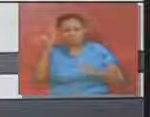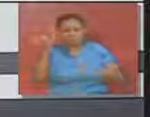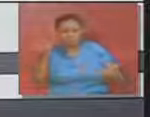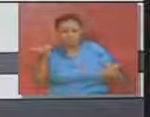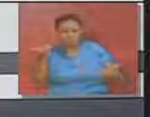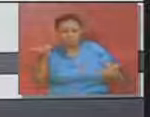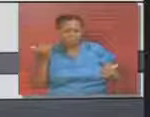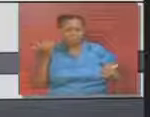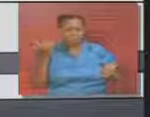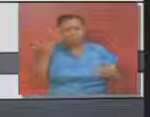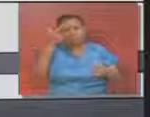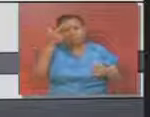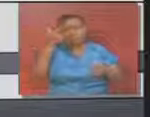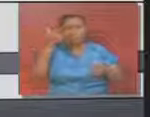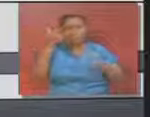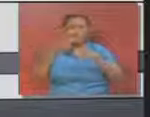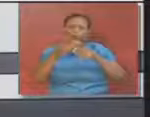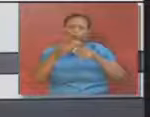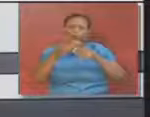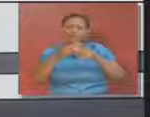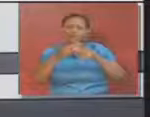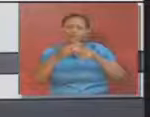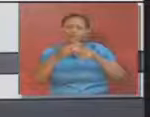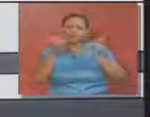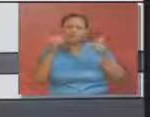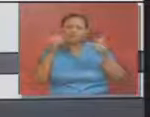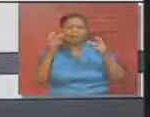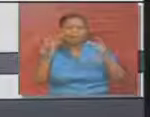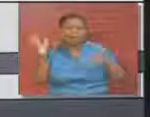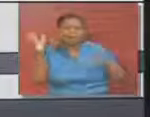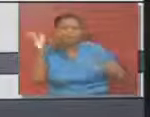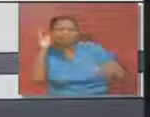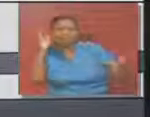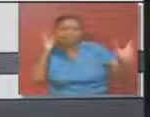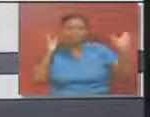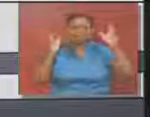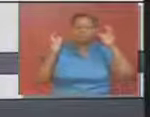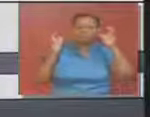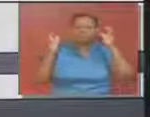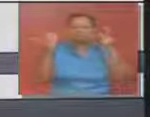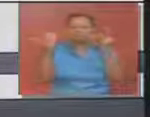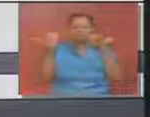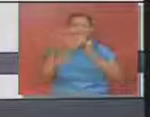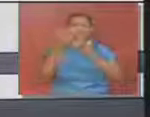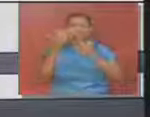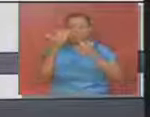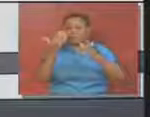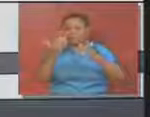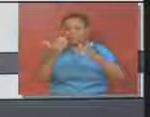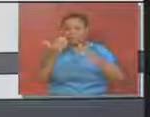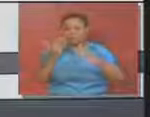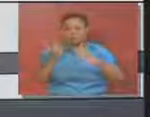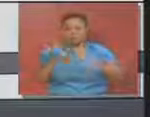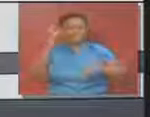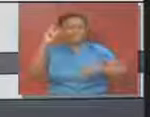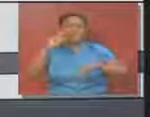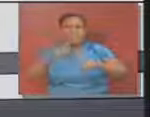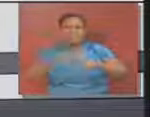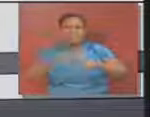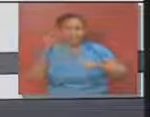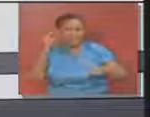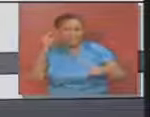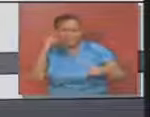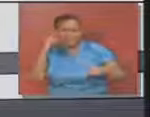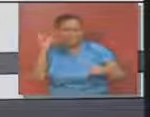in the developing countries, clinics are now being formed to look at these patients to try and help them to get back into their